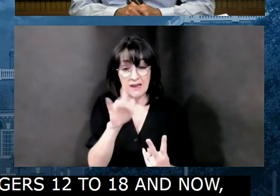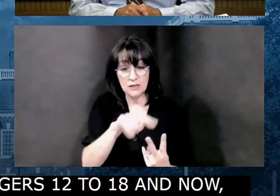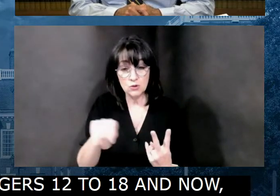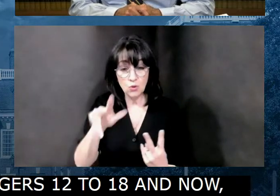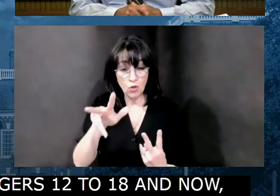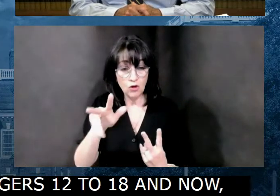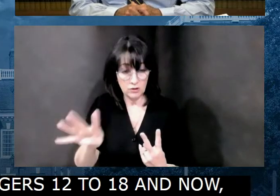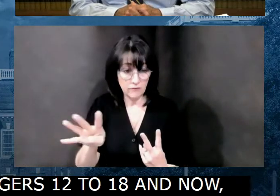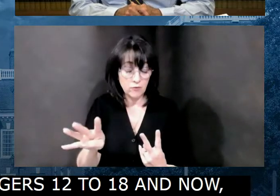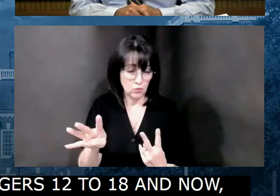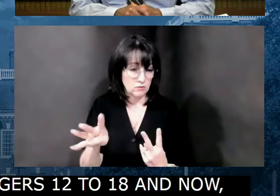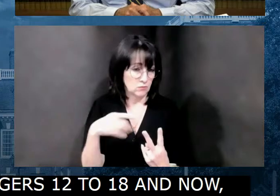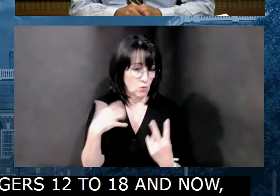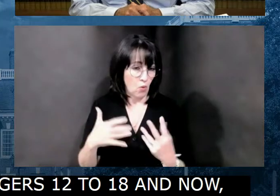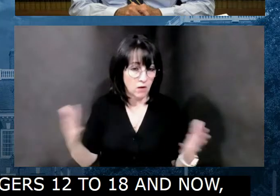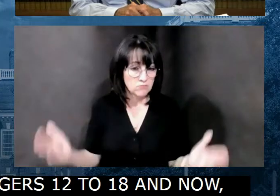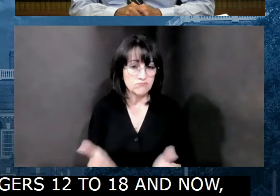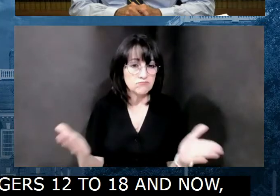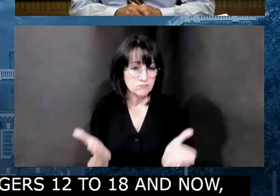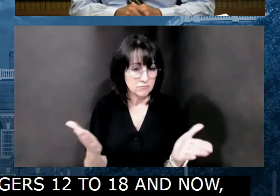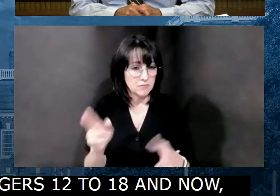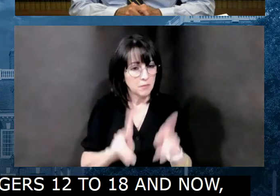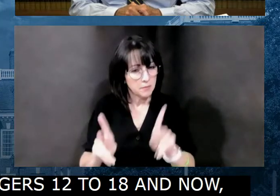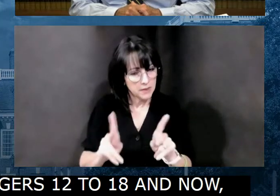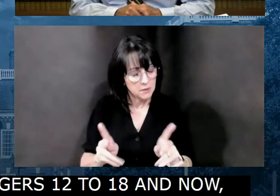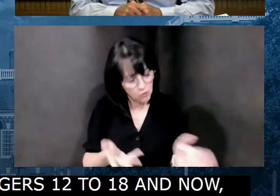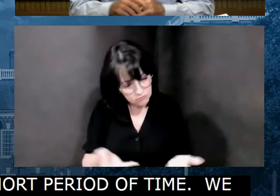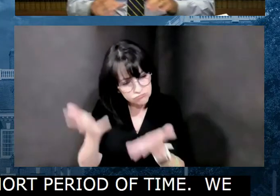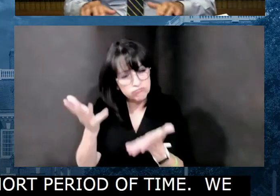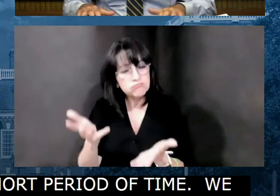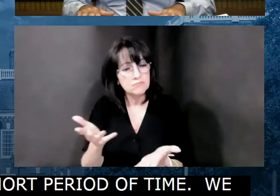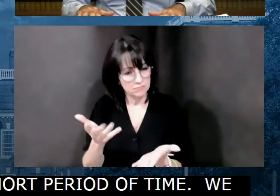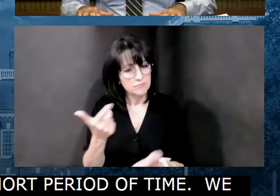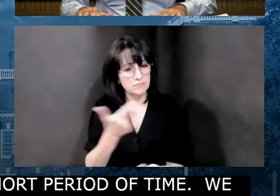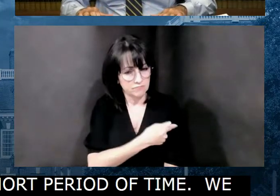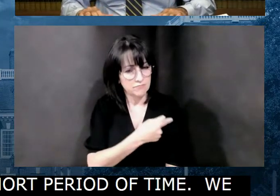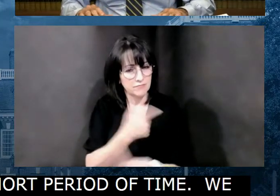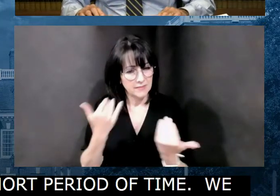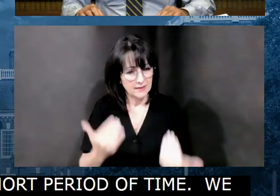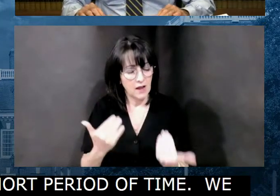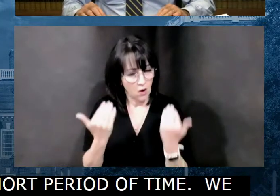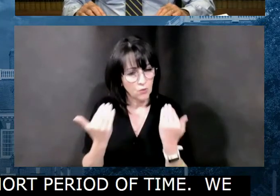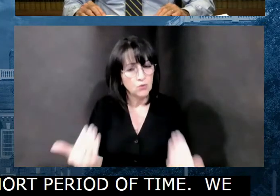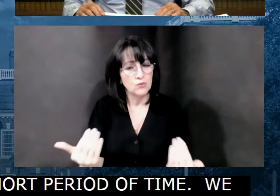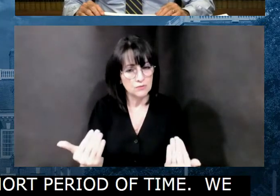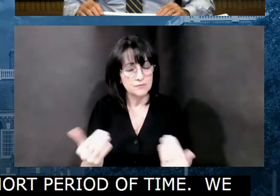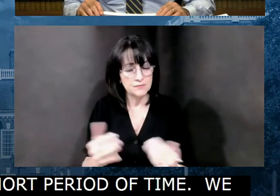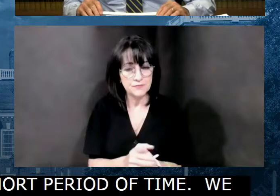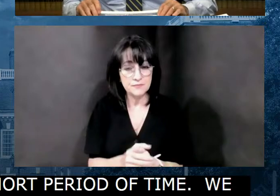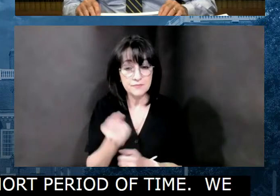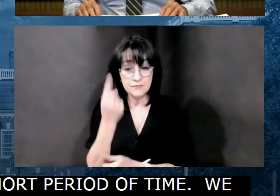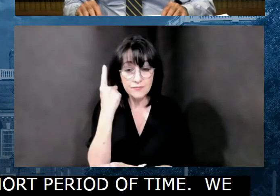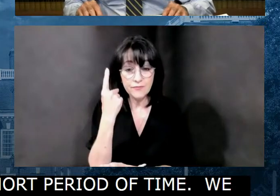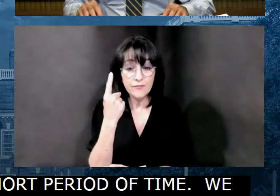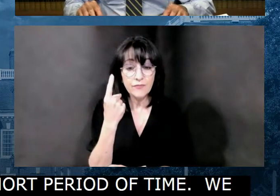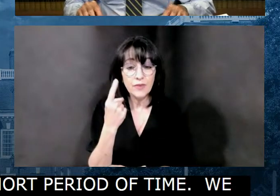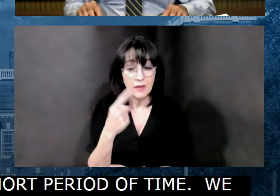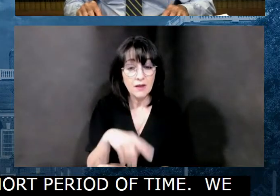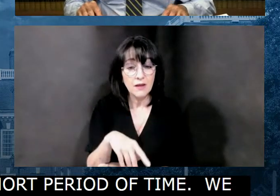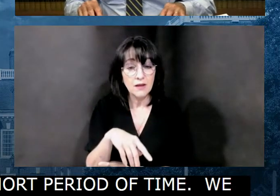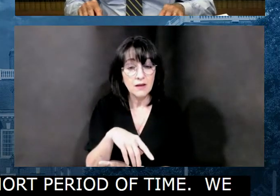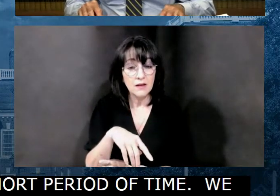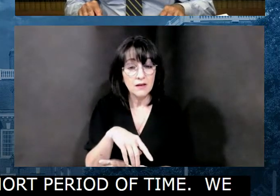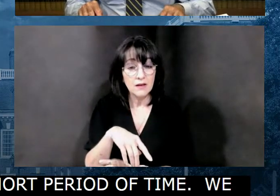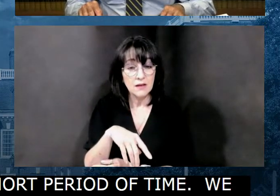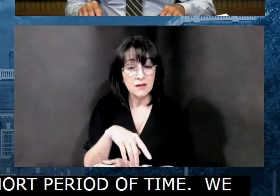vaccinated. Moving up along the demographic, and you see from 35 to 49, just a little over half.